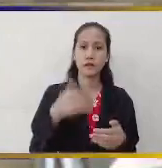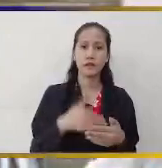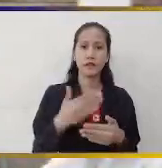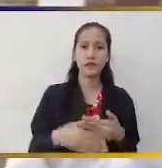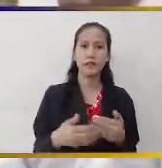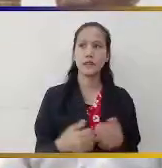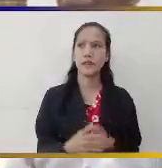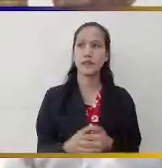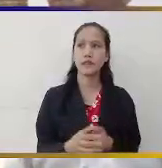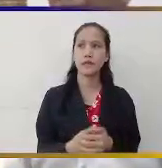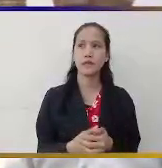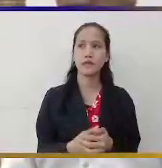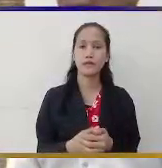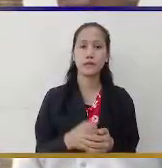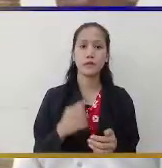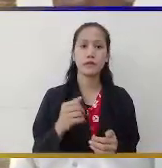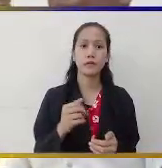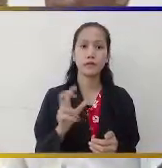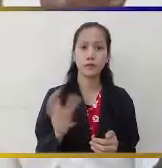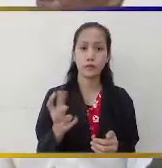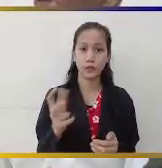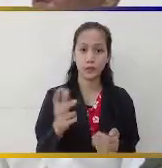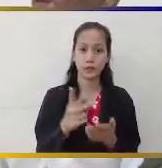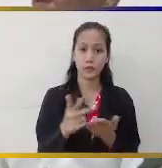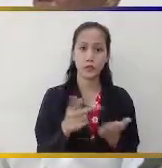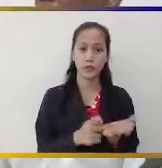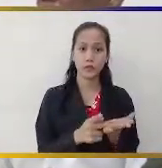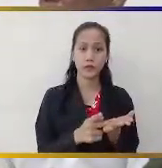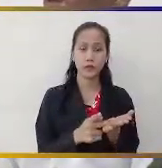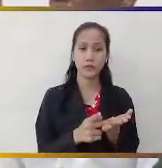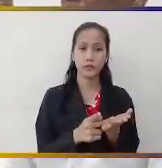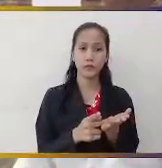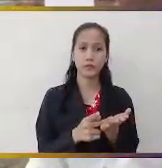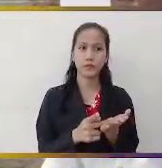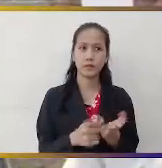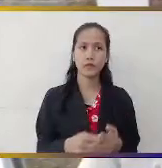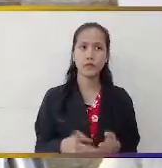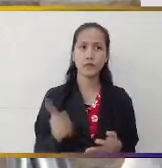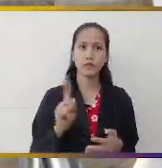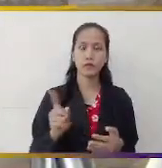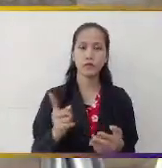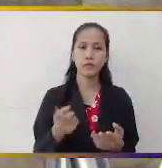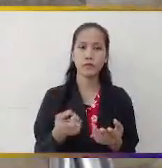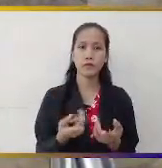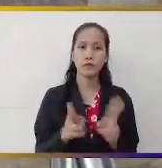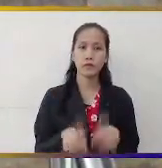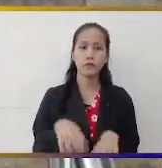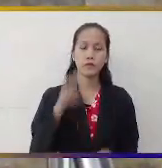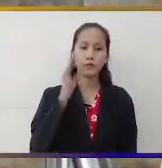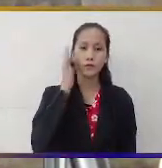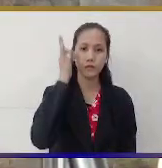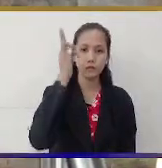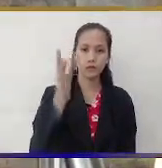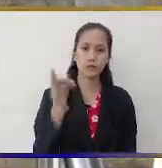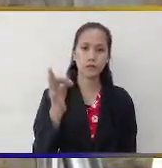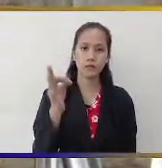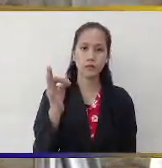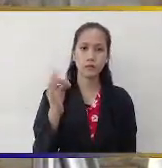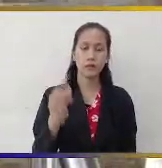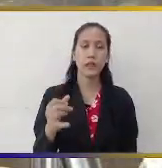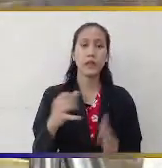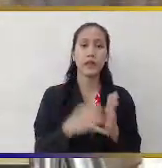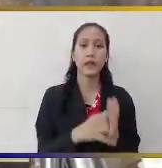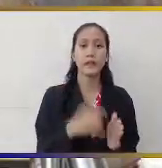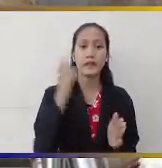We're going to go to heaven one day. That's the third part. First part saves you from the penalty of sin.